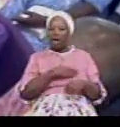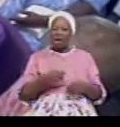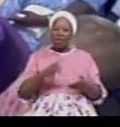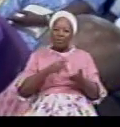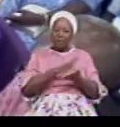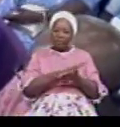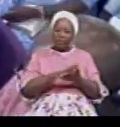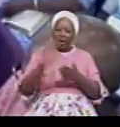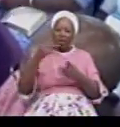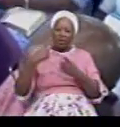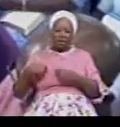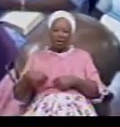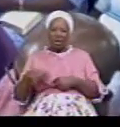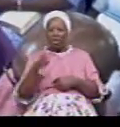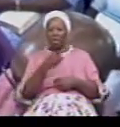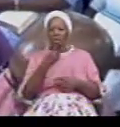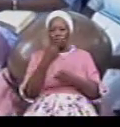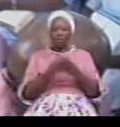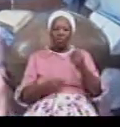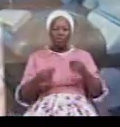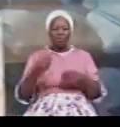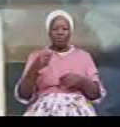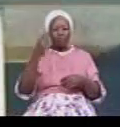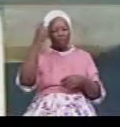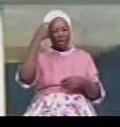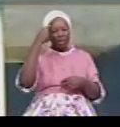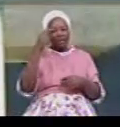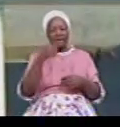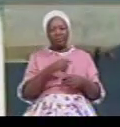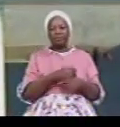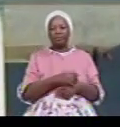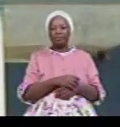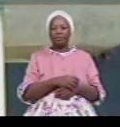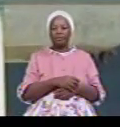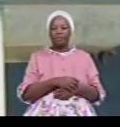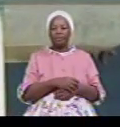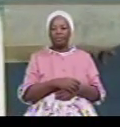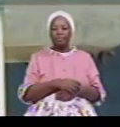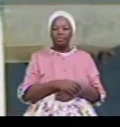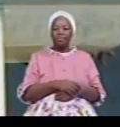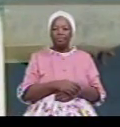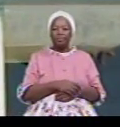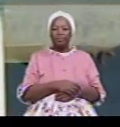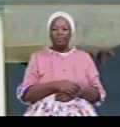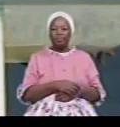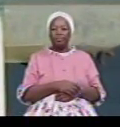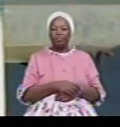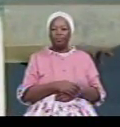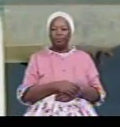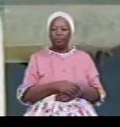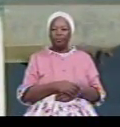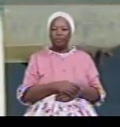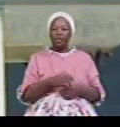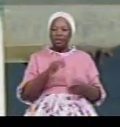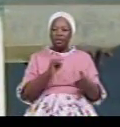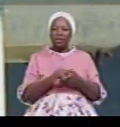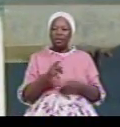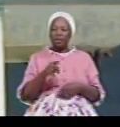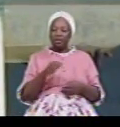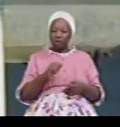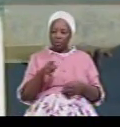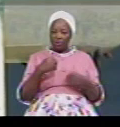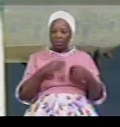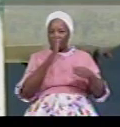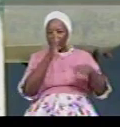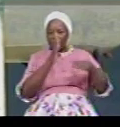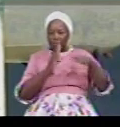hearts, ye double-minded. Be afflicted, that means be sober, and